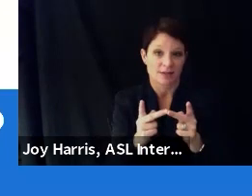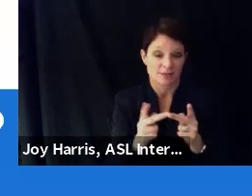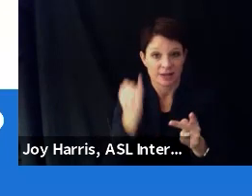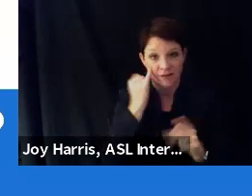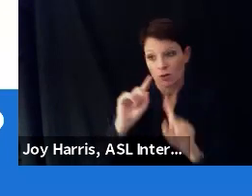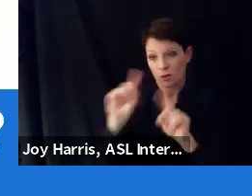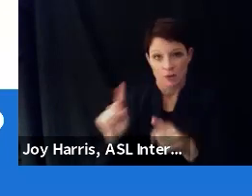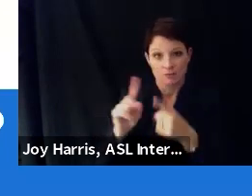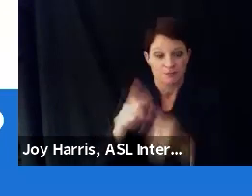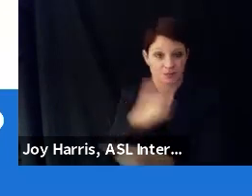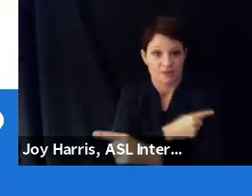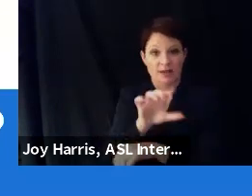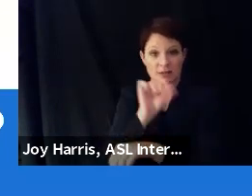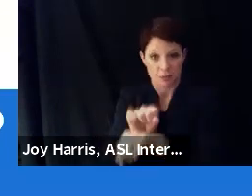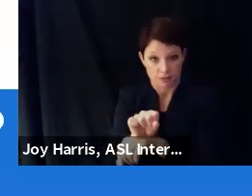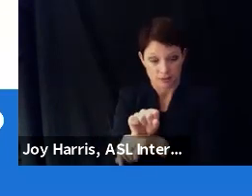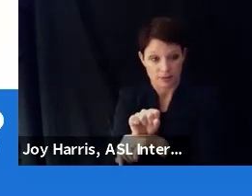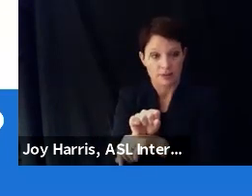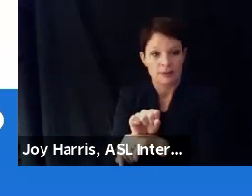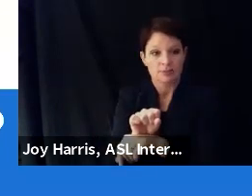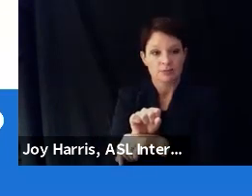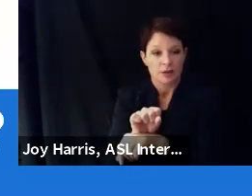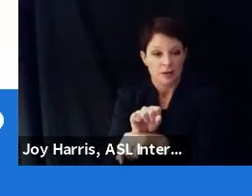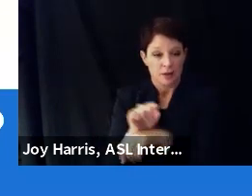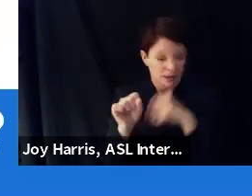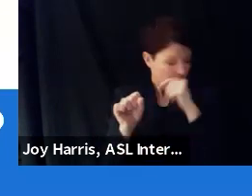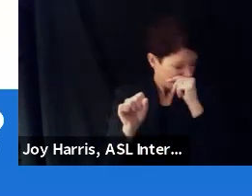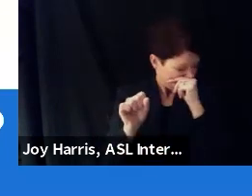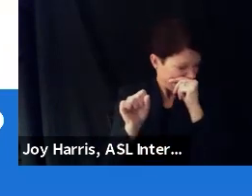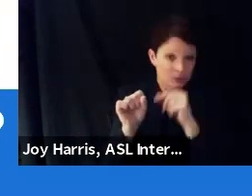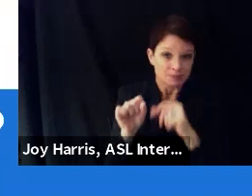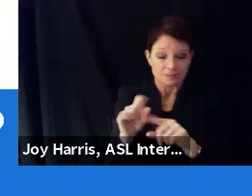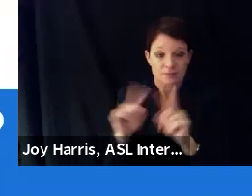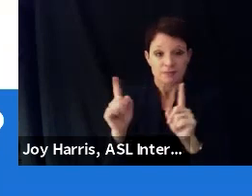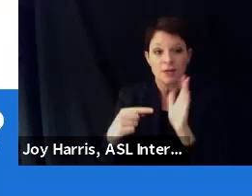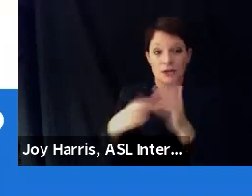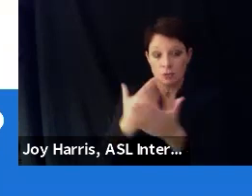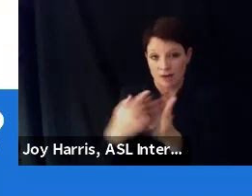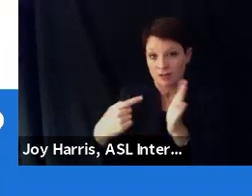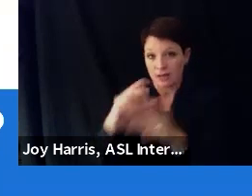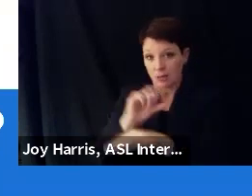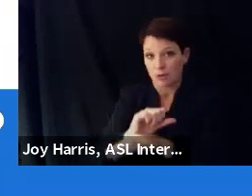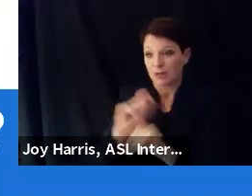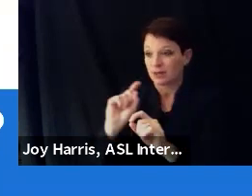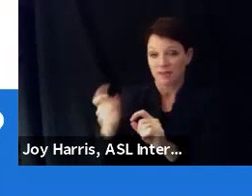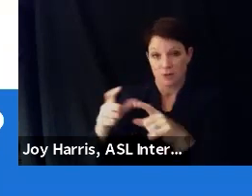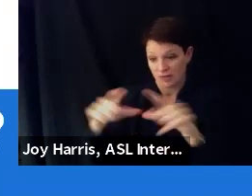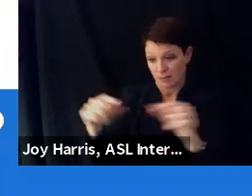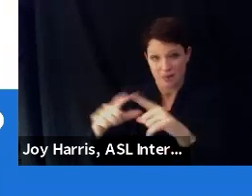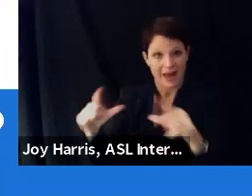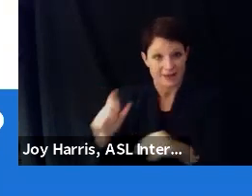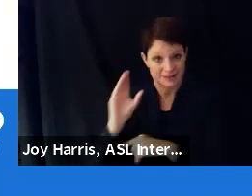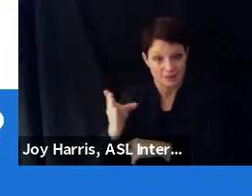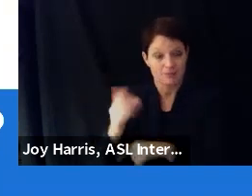to your vaccine appointment and once you get to the appointment, you can get the passes, and you're